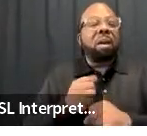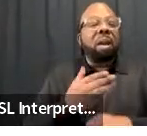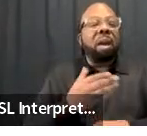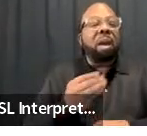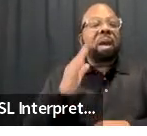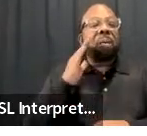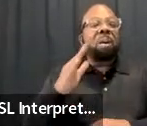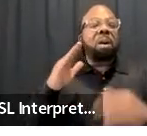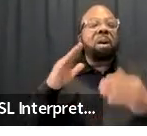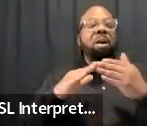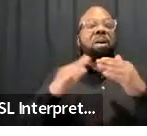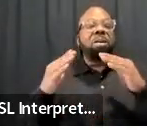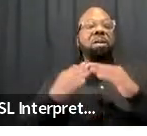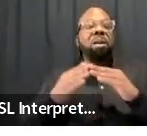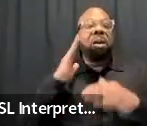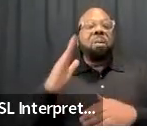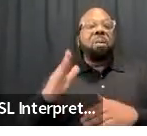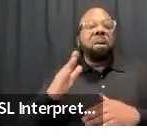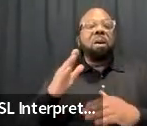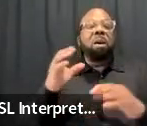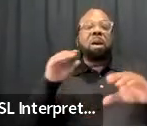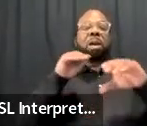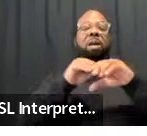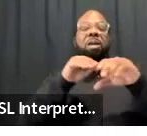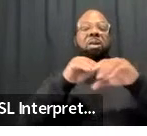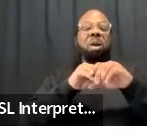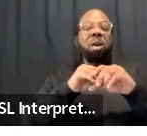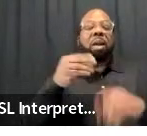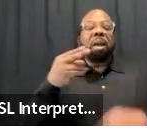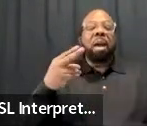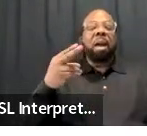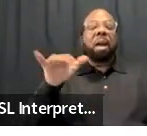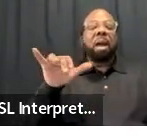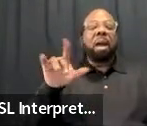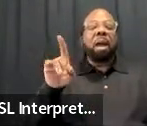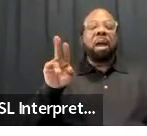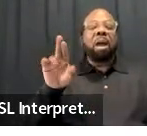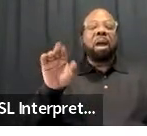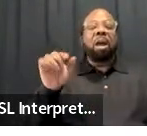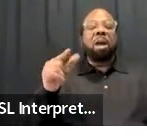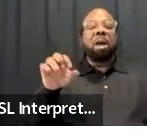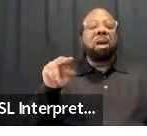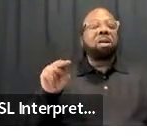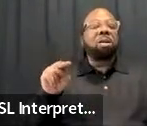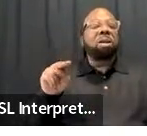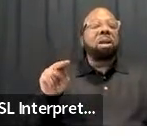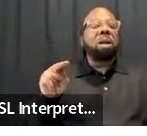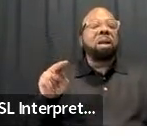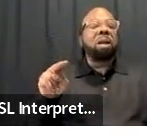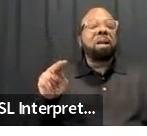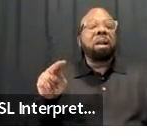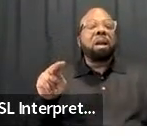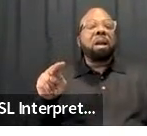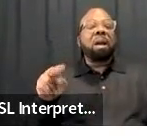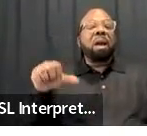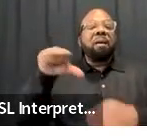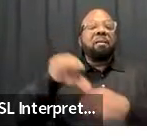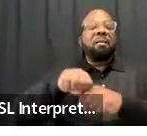installing hydrogen filling station? Because that's also one of the solutions to decarbonizing.